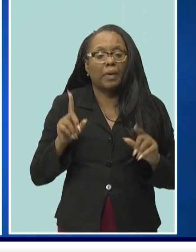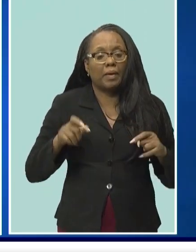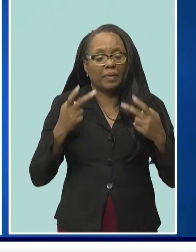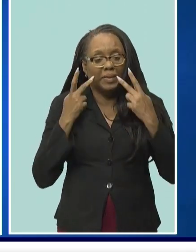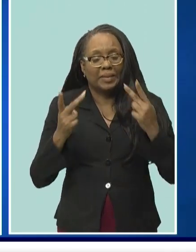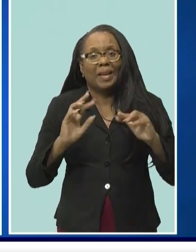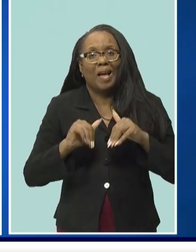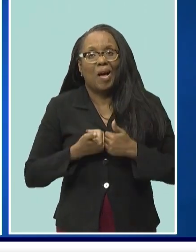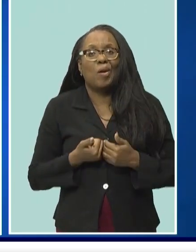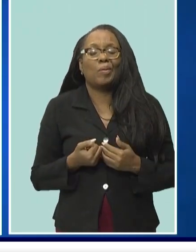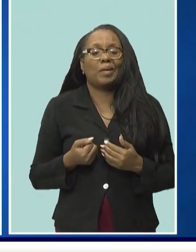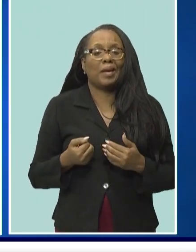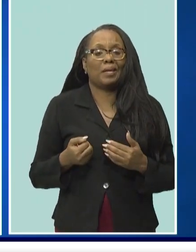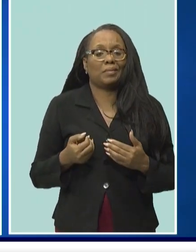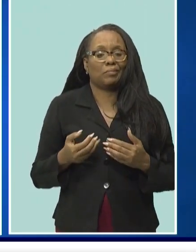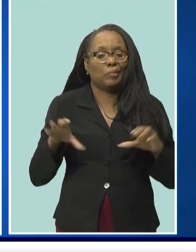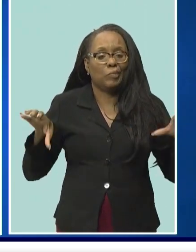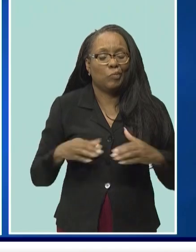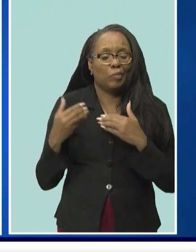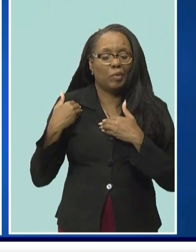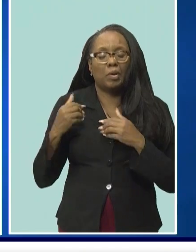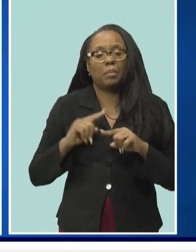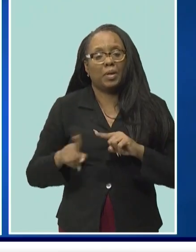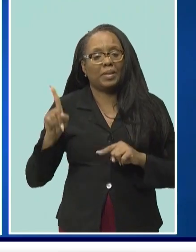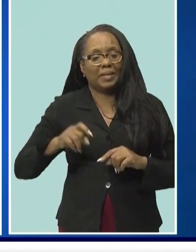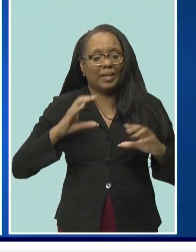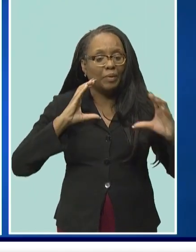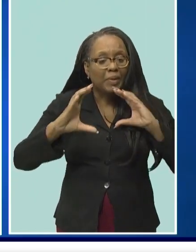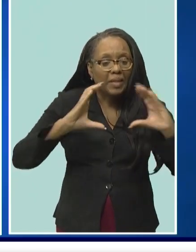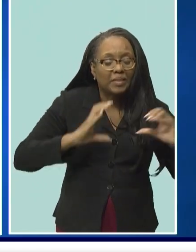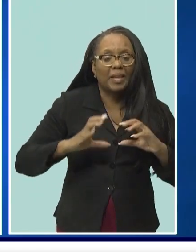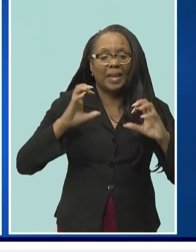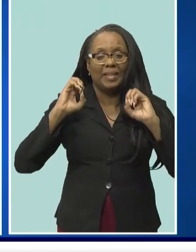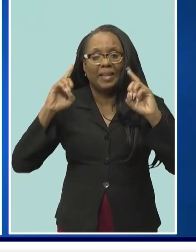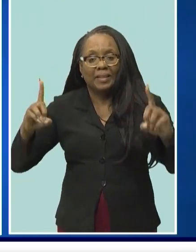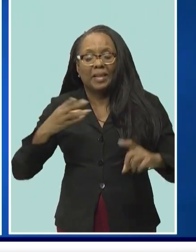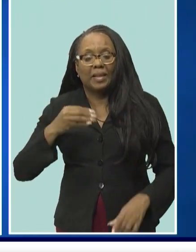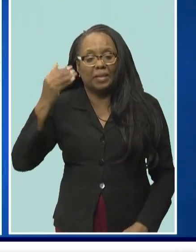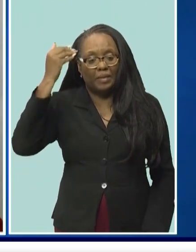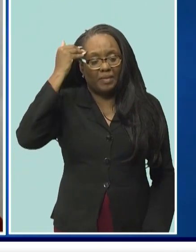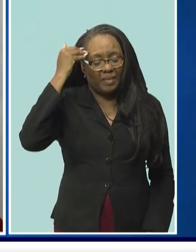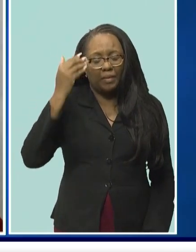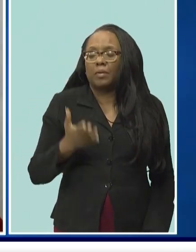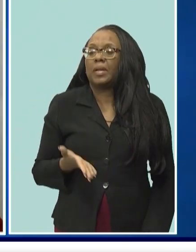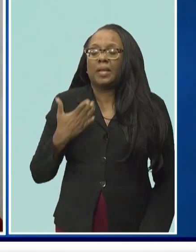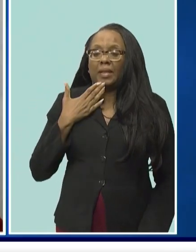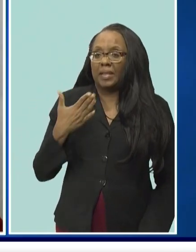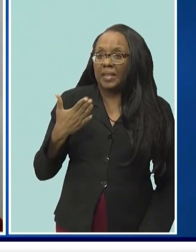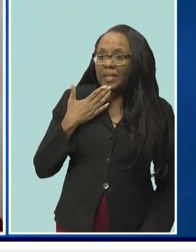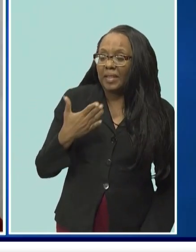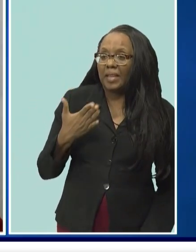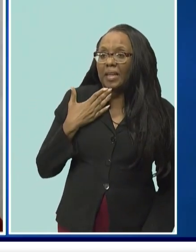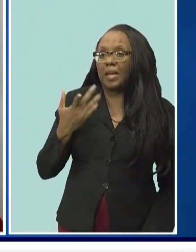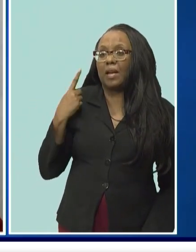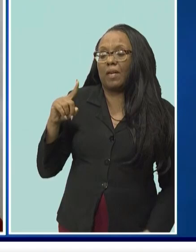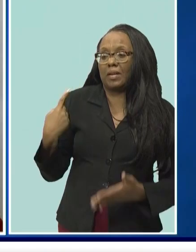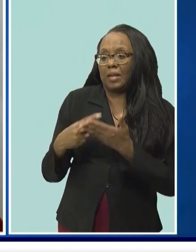can do that. But that will come with risk communication, education, and awareness. Okay, thank you so much for speaking with us, Dr.